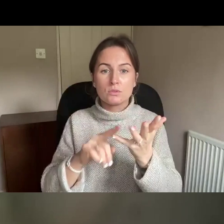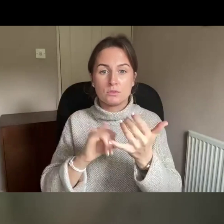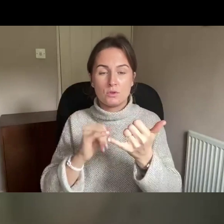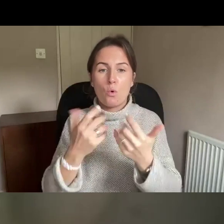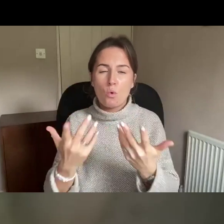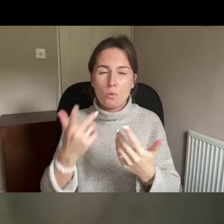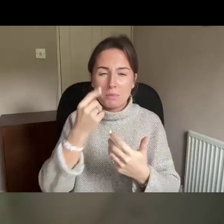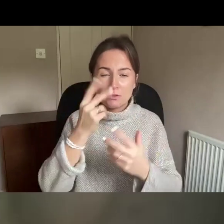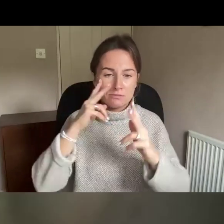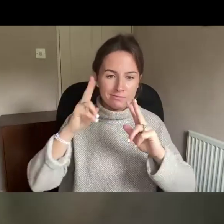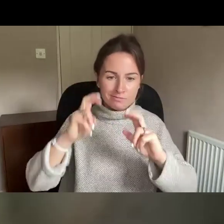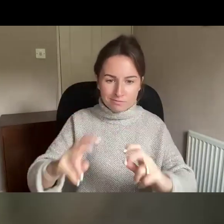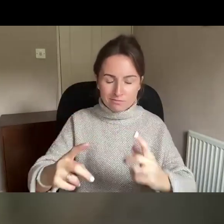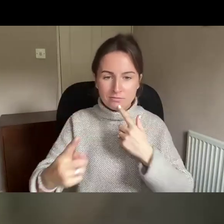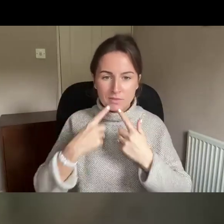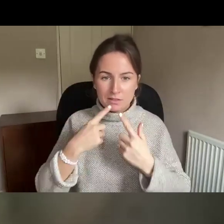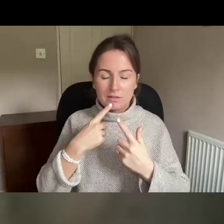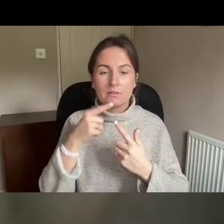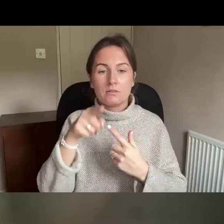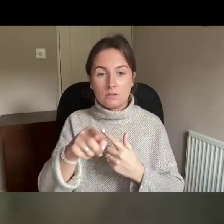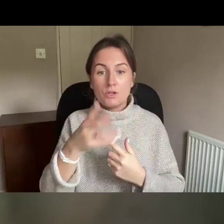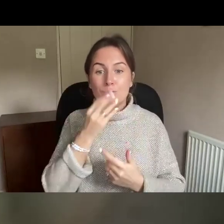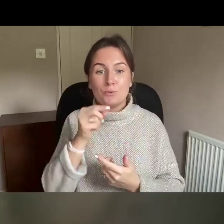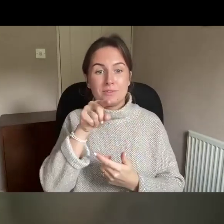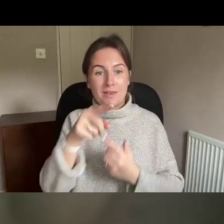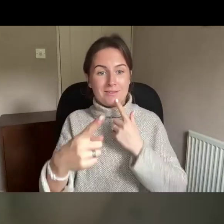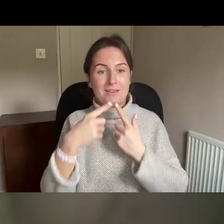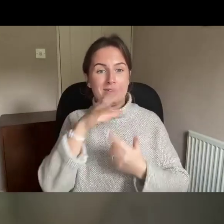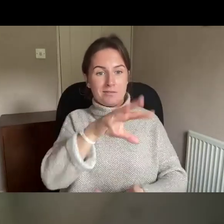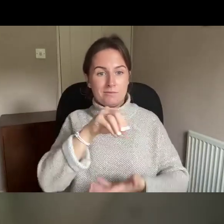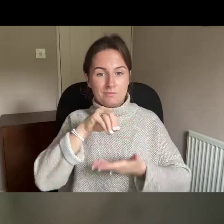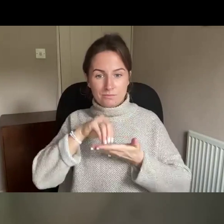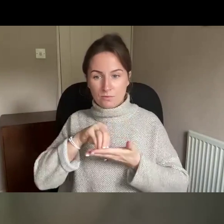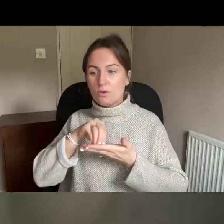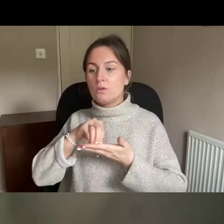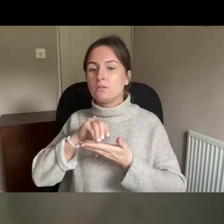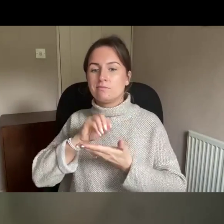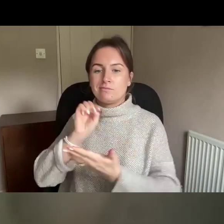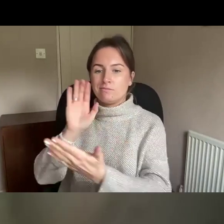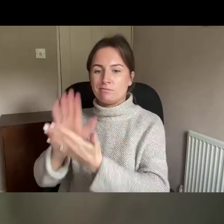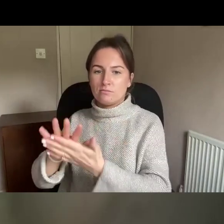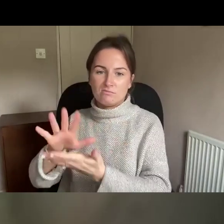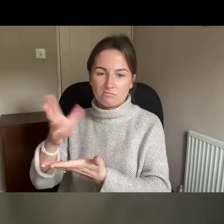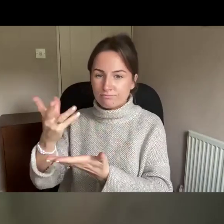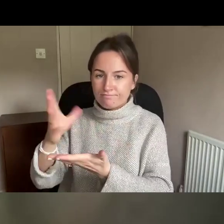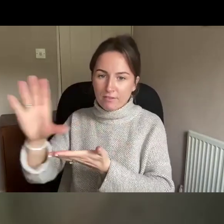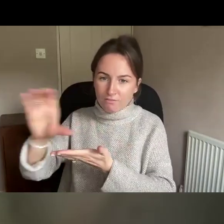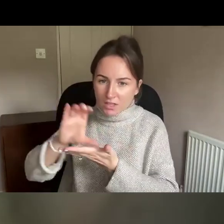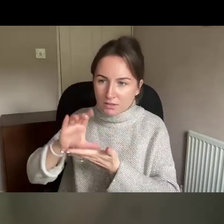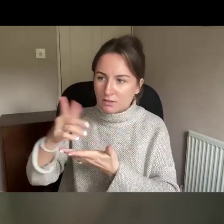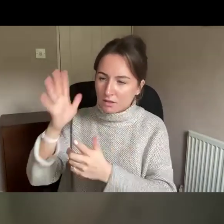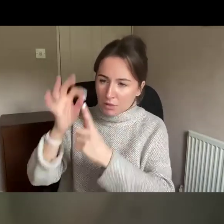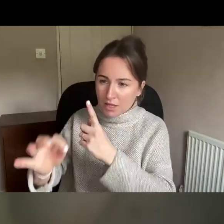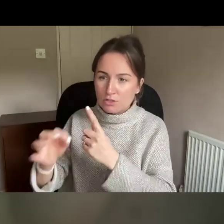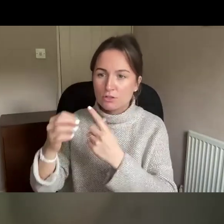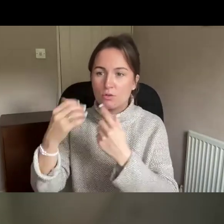take information out of the tool and be able to use that in your work that you're doing, whether that's a funding application or any